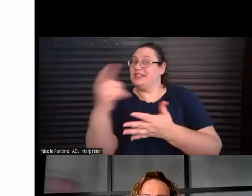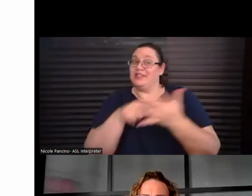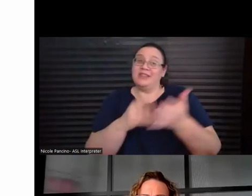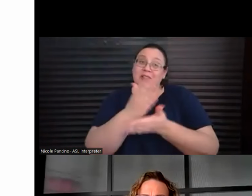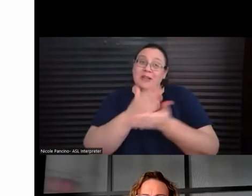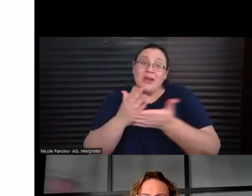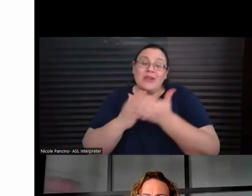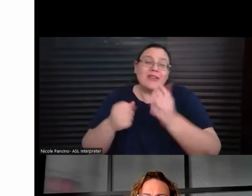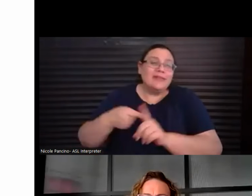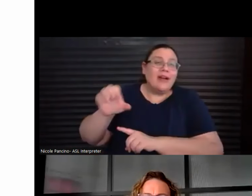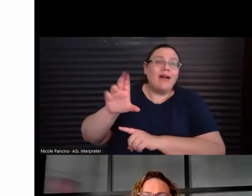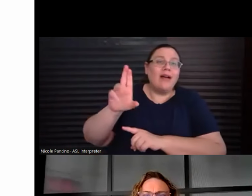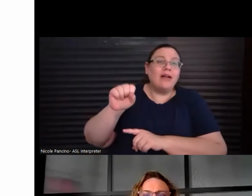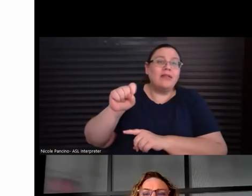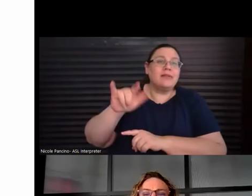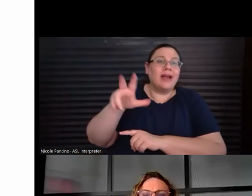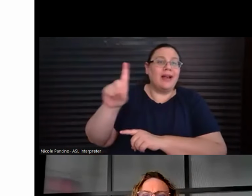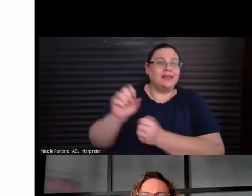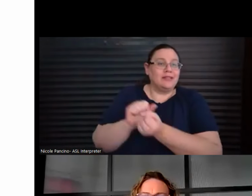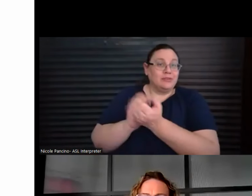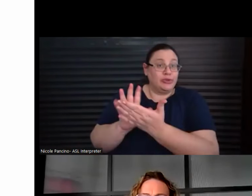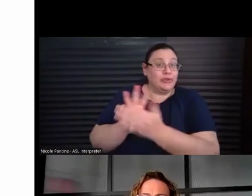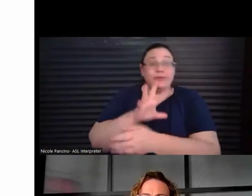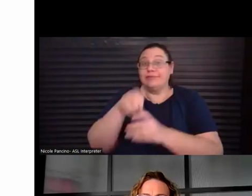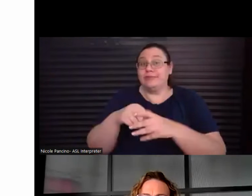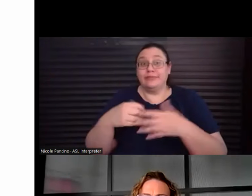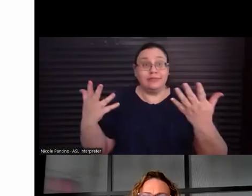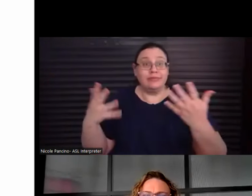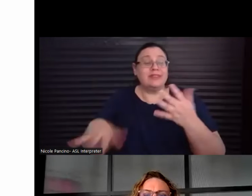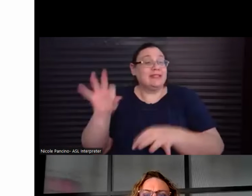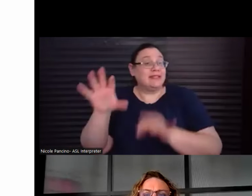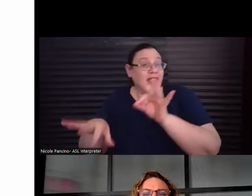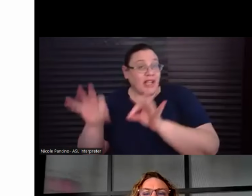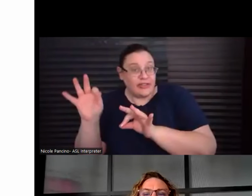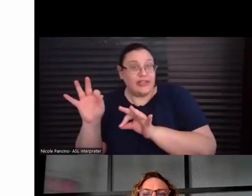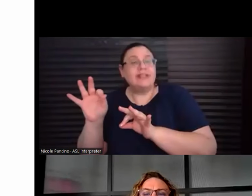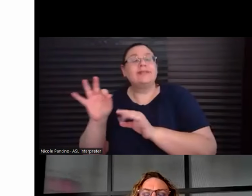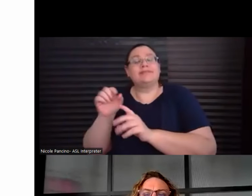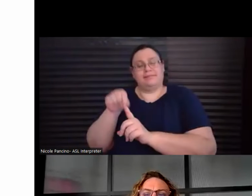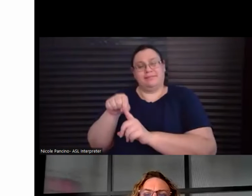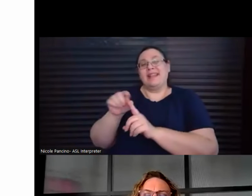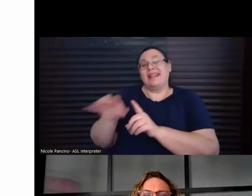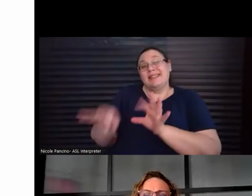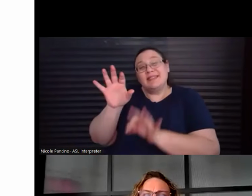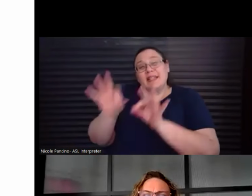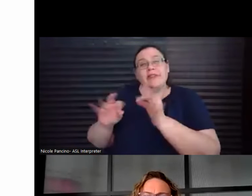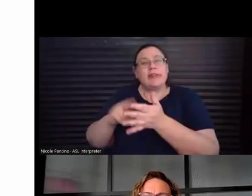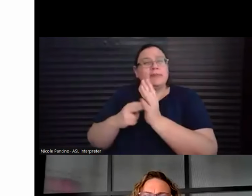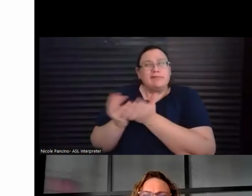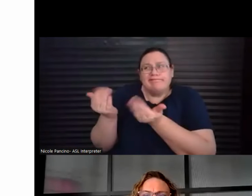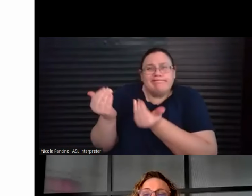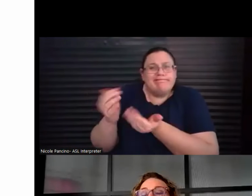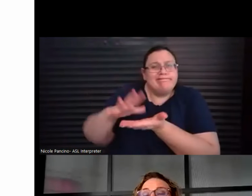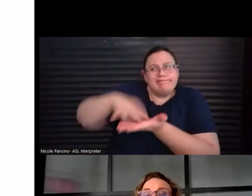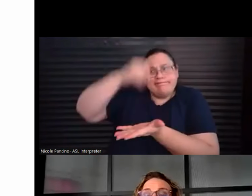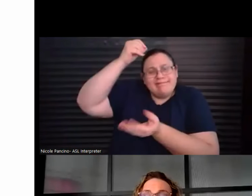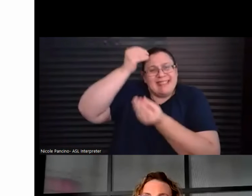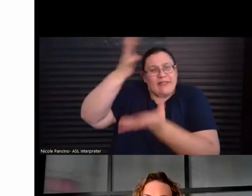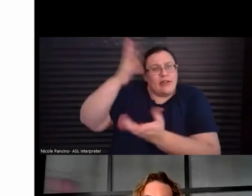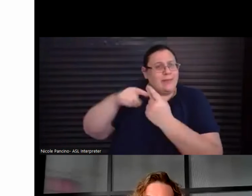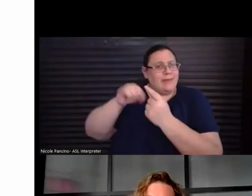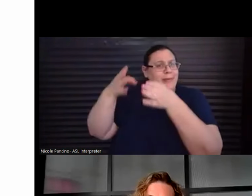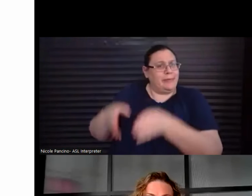customized approach, and that includes discovery, which is basically gathering information about that person,